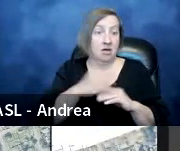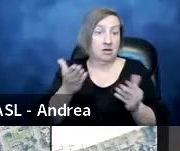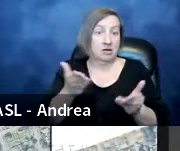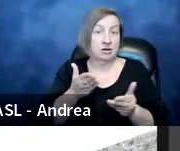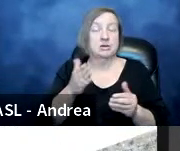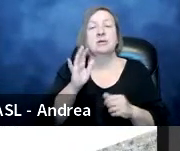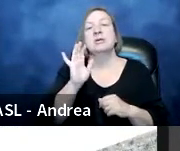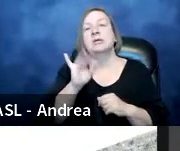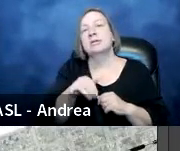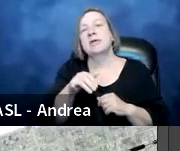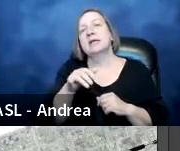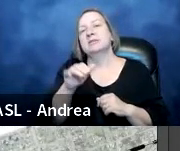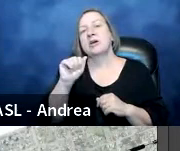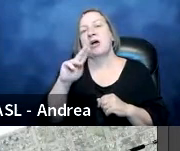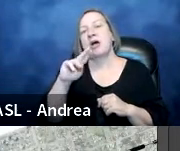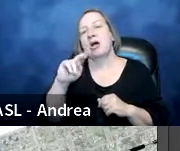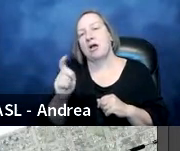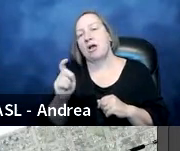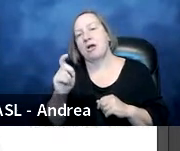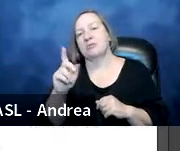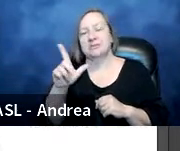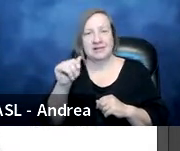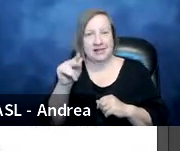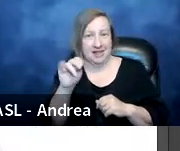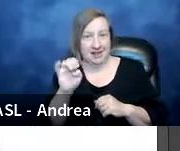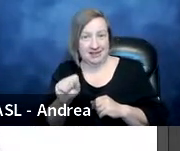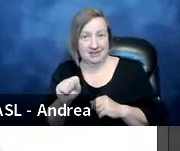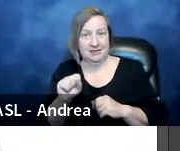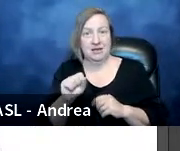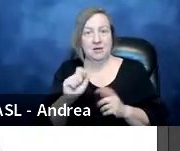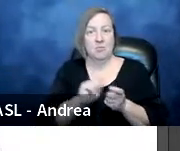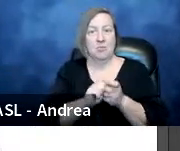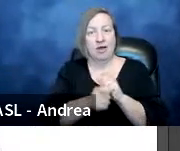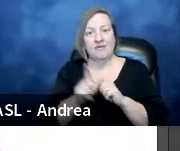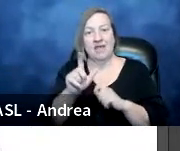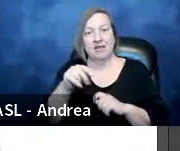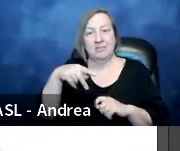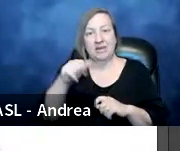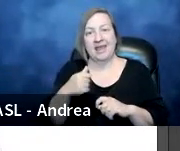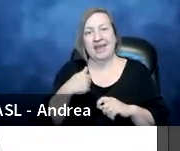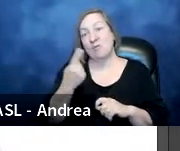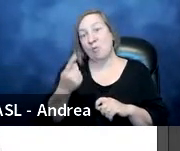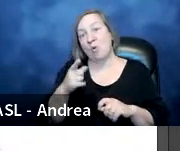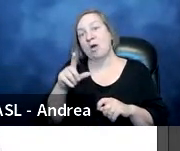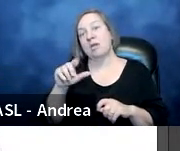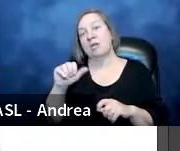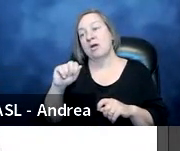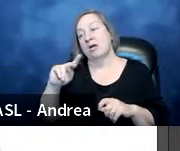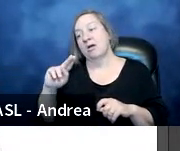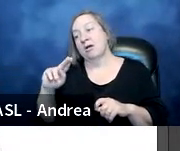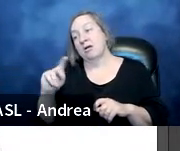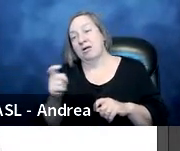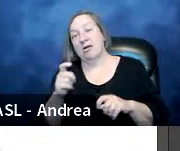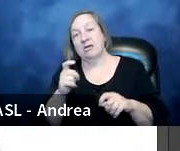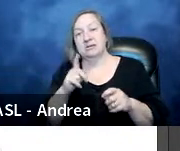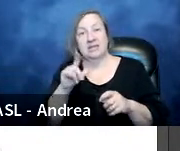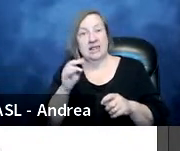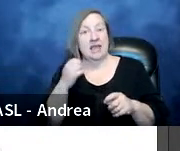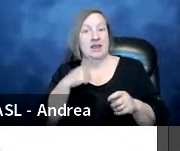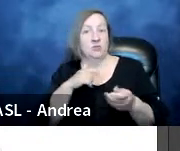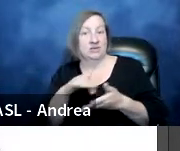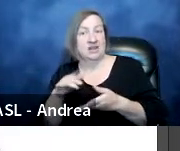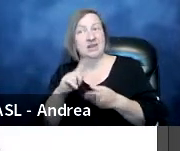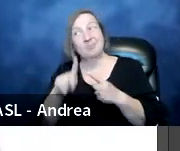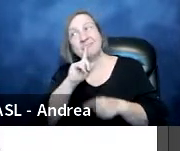lanes, and the modified LPA has one auxiliary lane being studied. In addition, though, we are studying 2 auxiliary